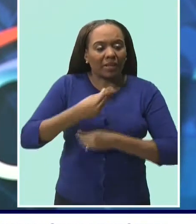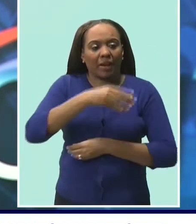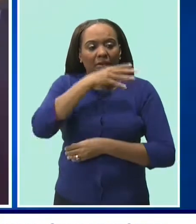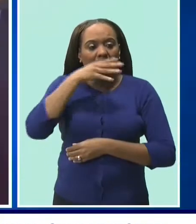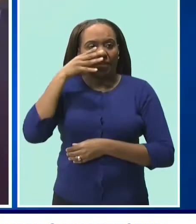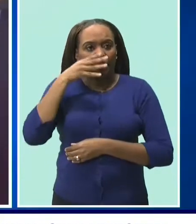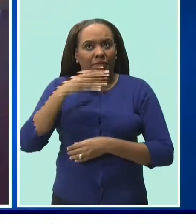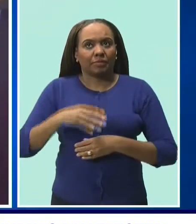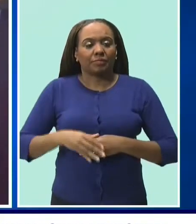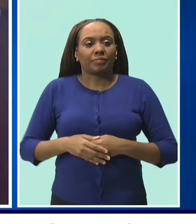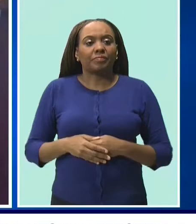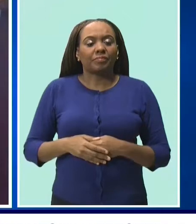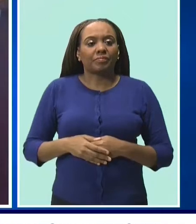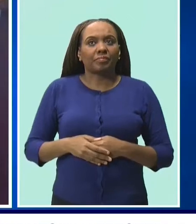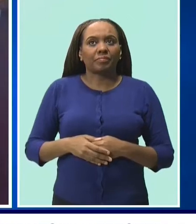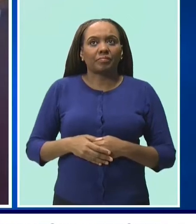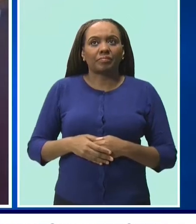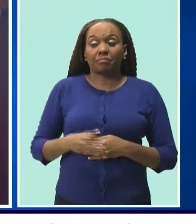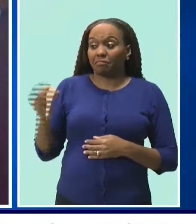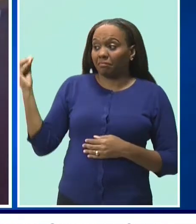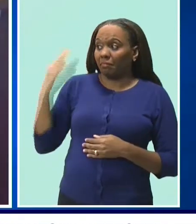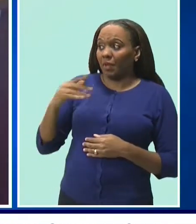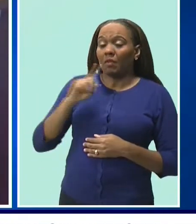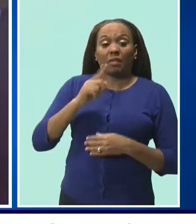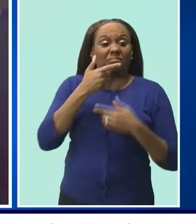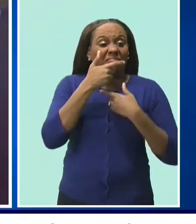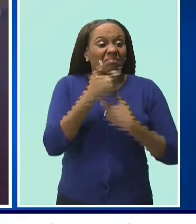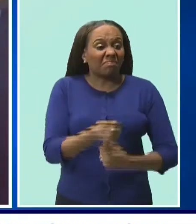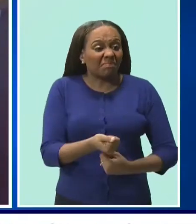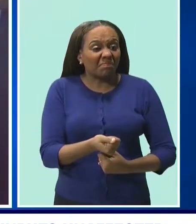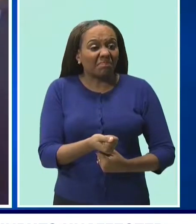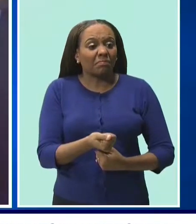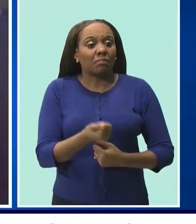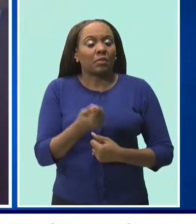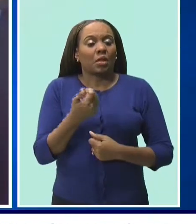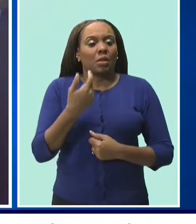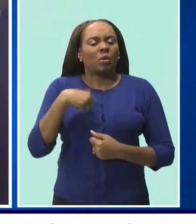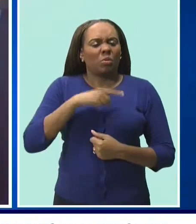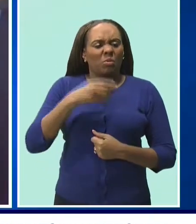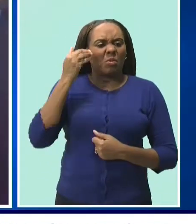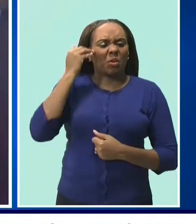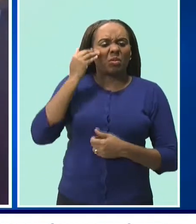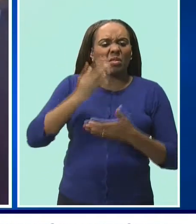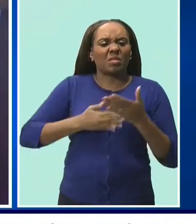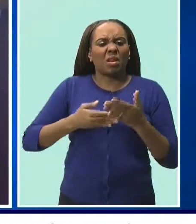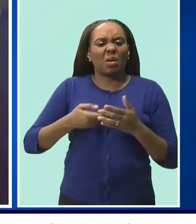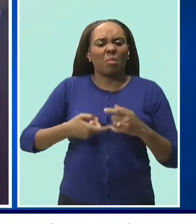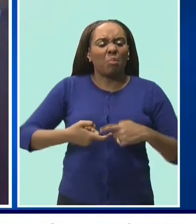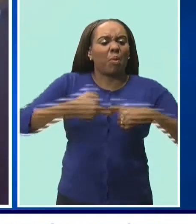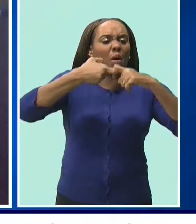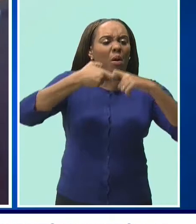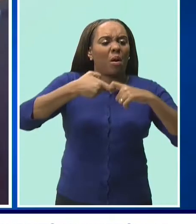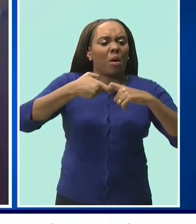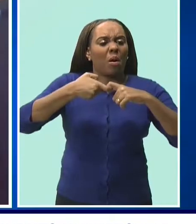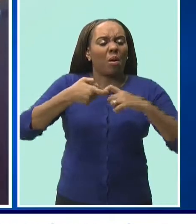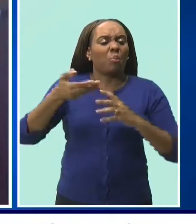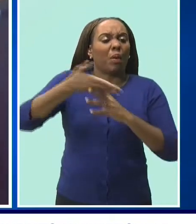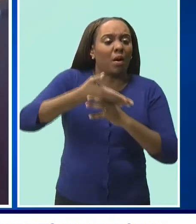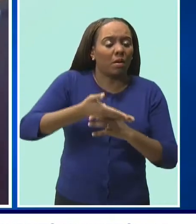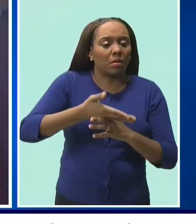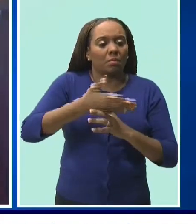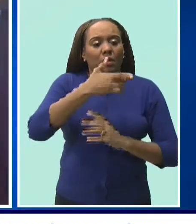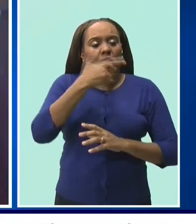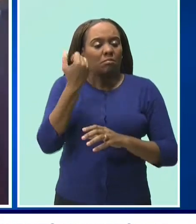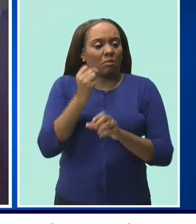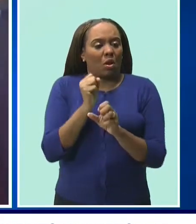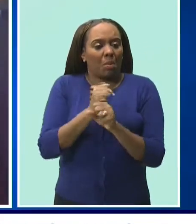The interesting thing is that we didn't see perhaps what would be expected interruptions to the supply of inputs to manufacturing.